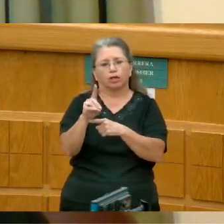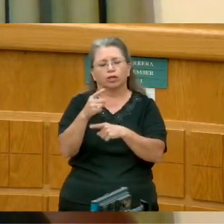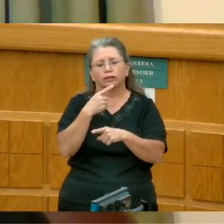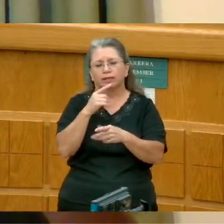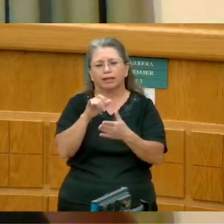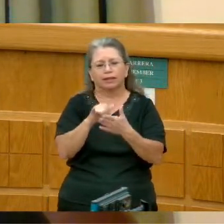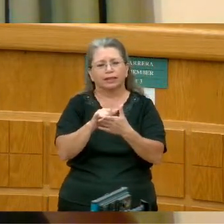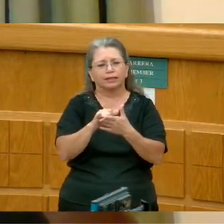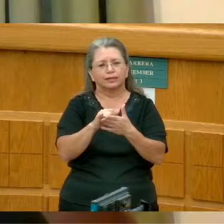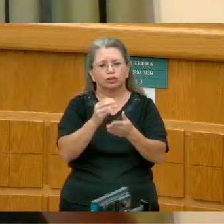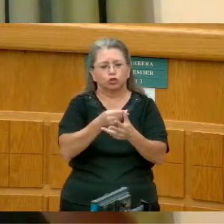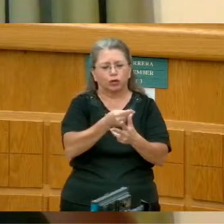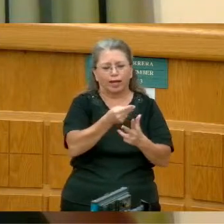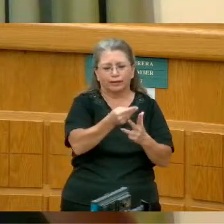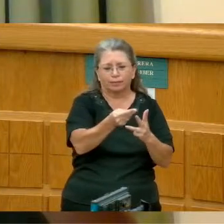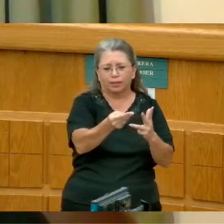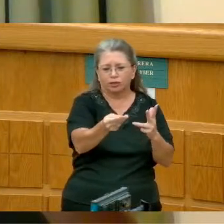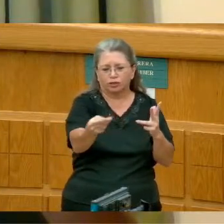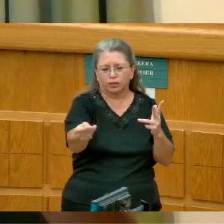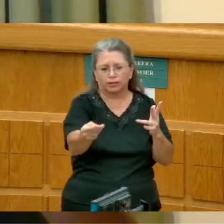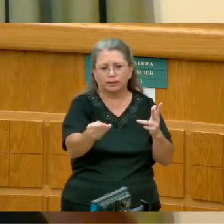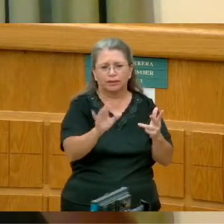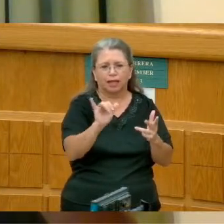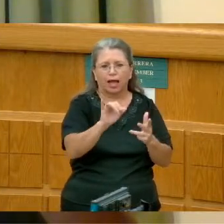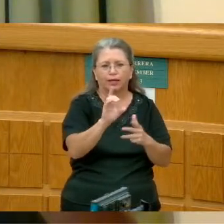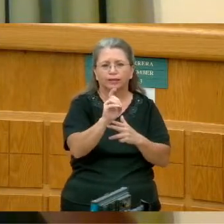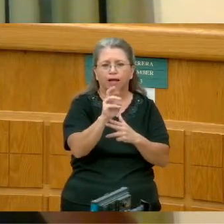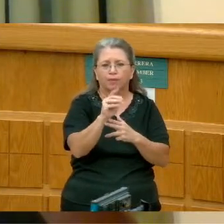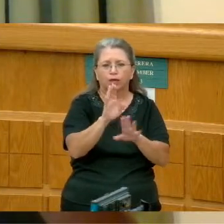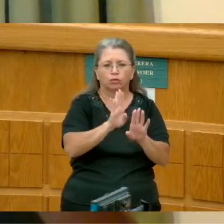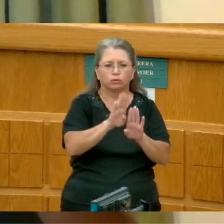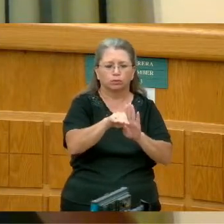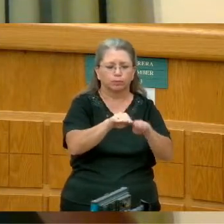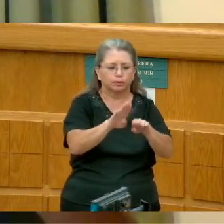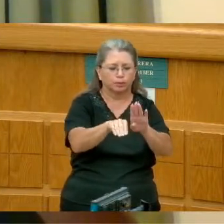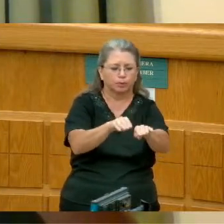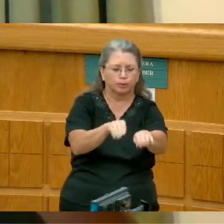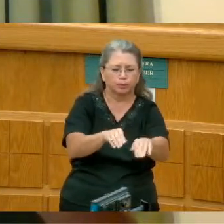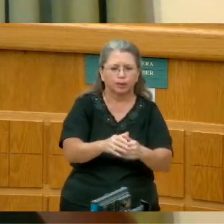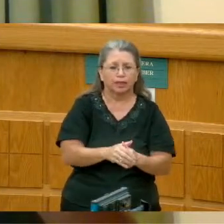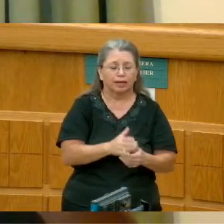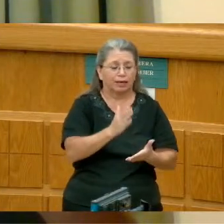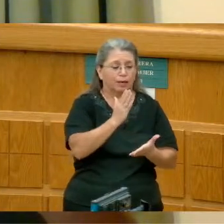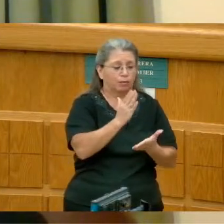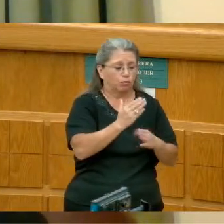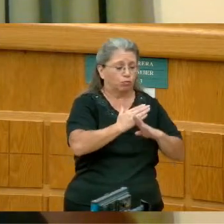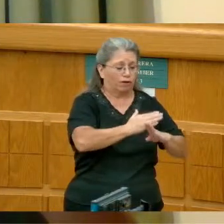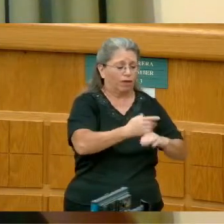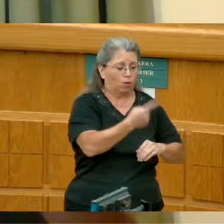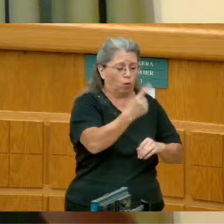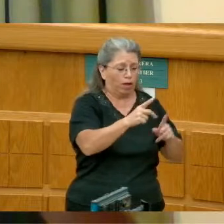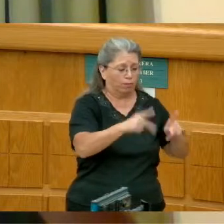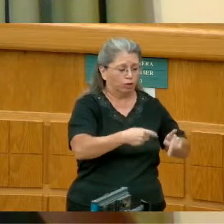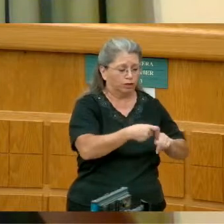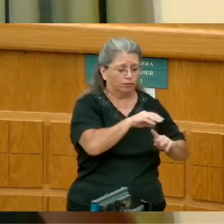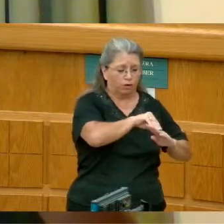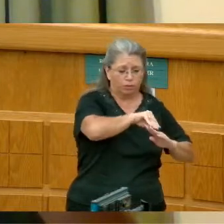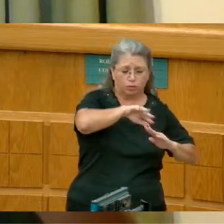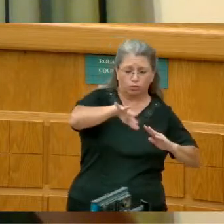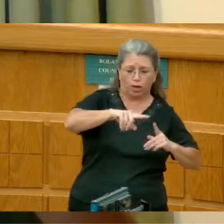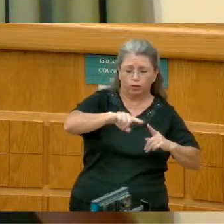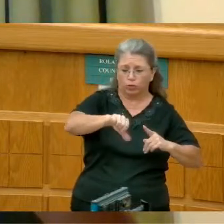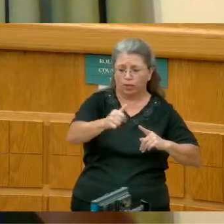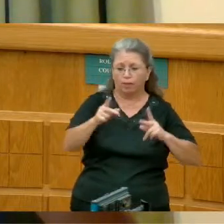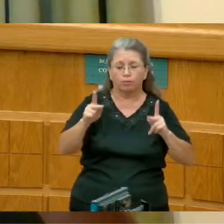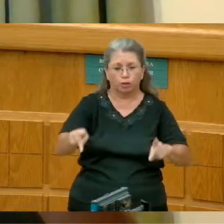effect. Stopping one individual from spreading the virus can help reduce the spread. It starts with each of